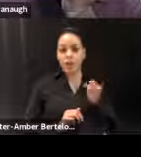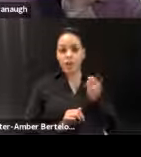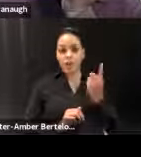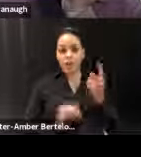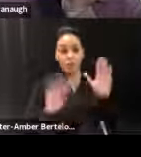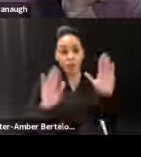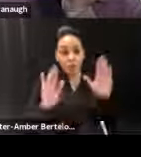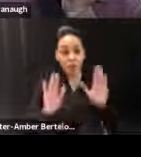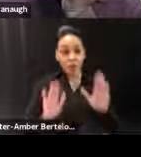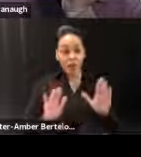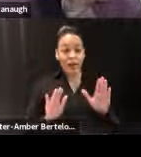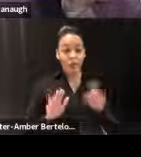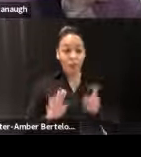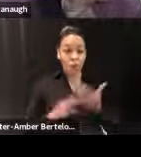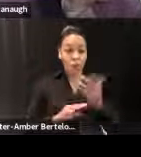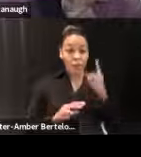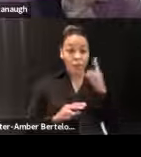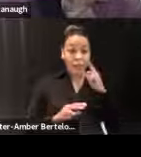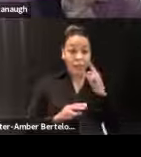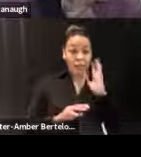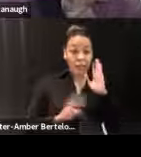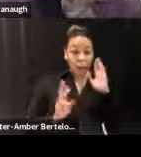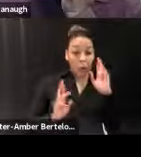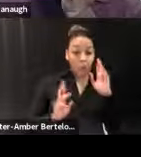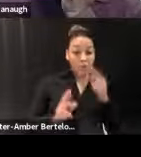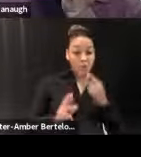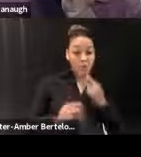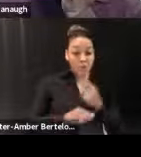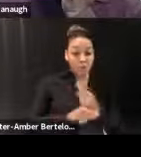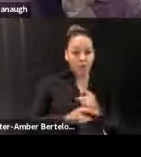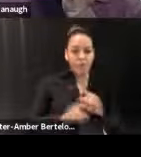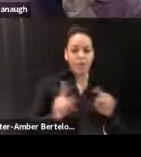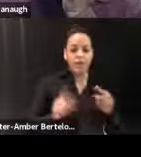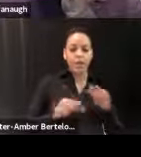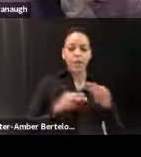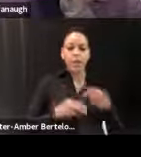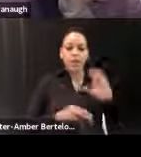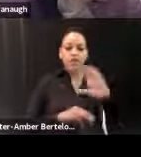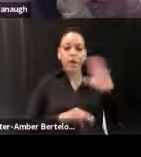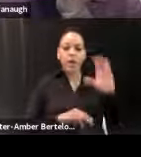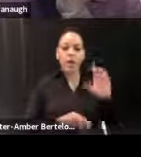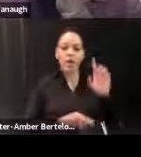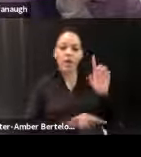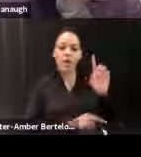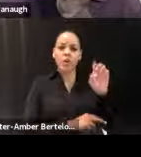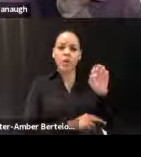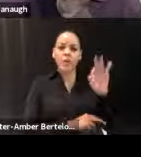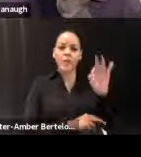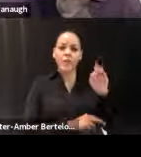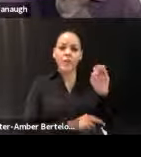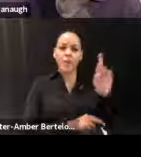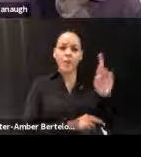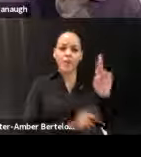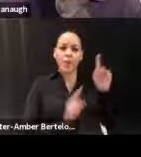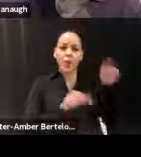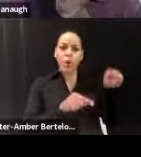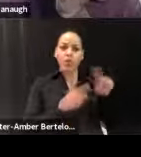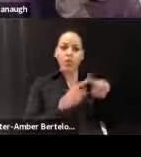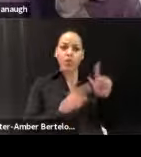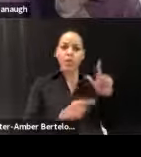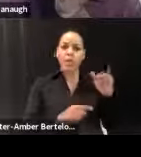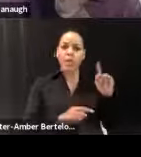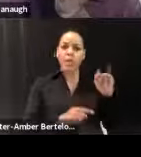probably say this wrong, the Chicago Defender covers the, goes to Little Rock. And